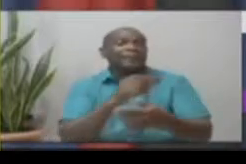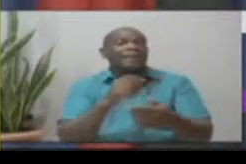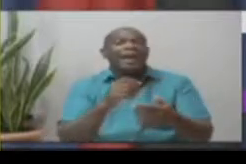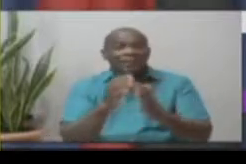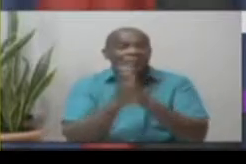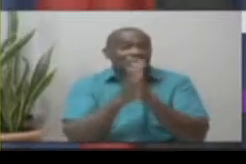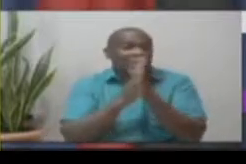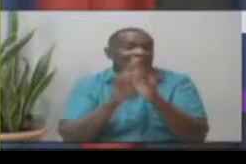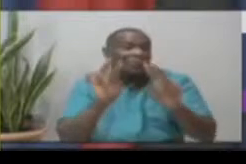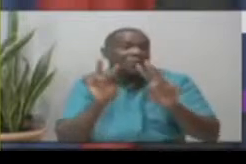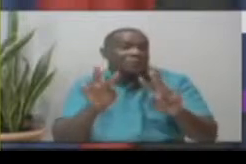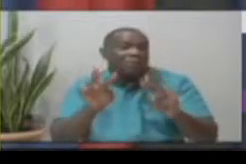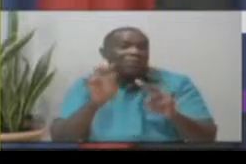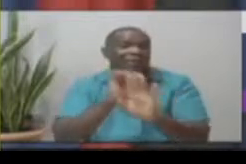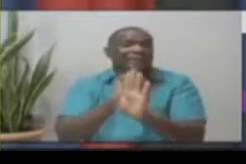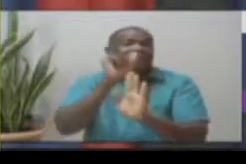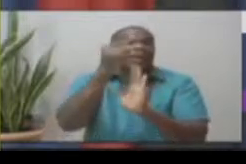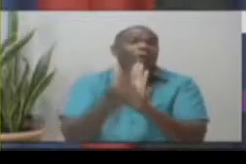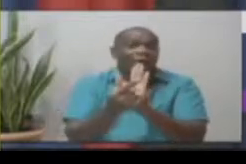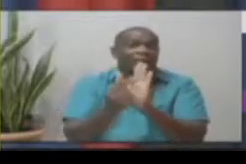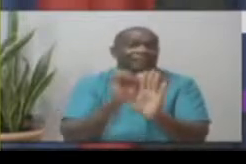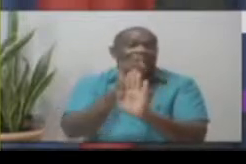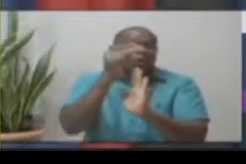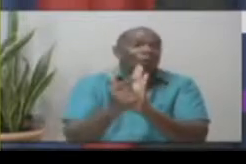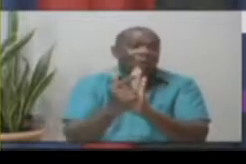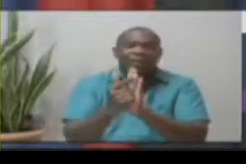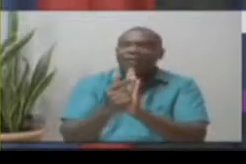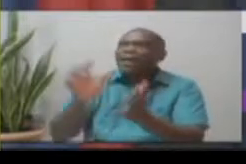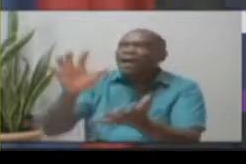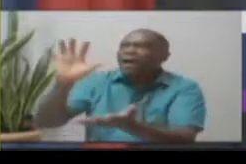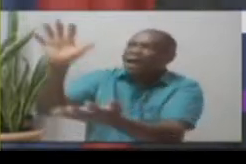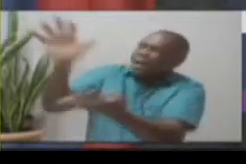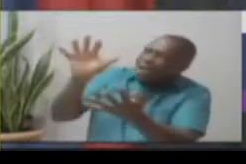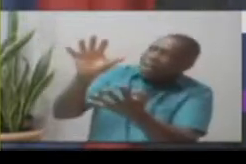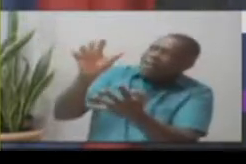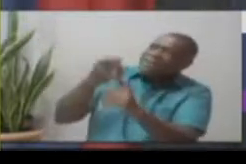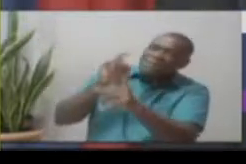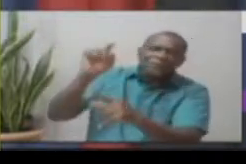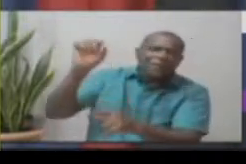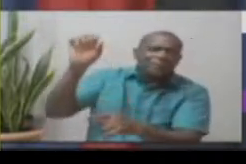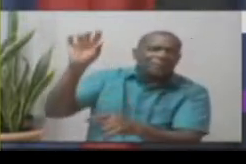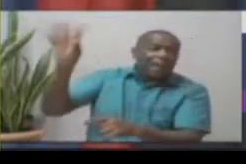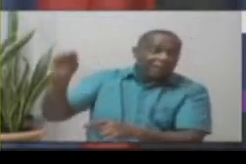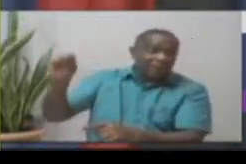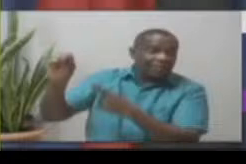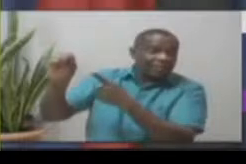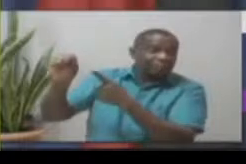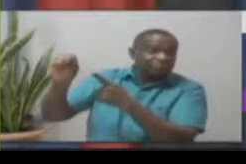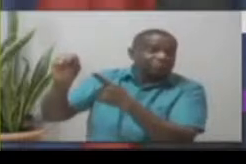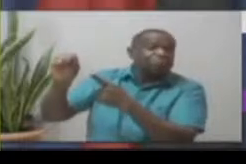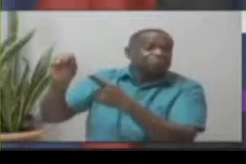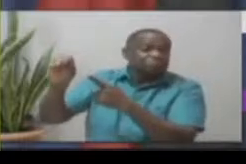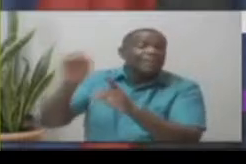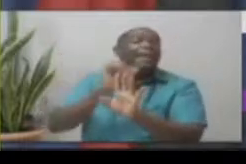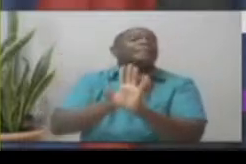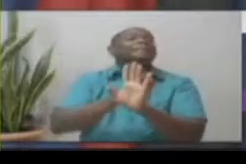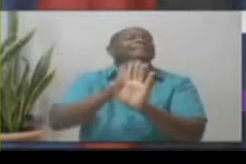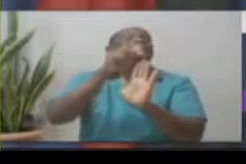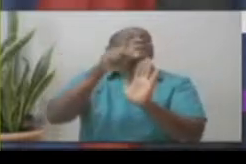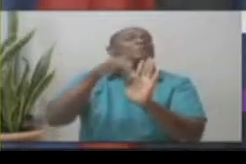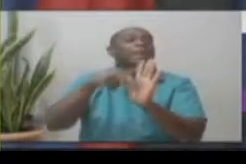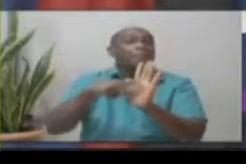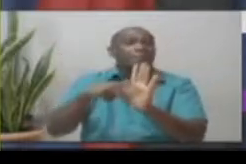from Africa and September. And those supplies will take us above the